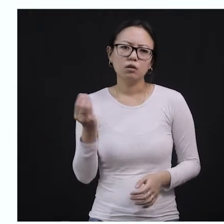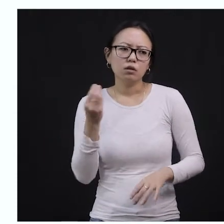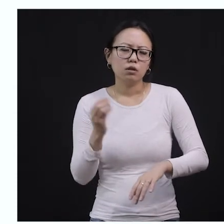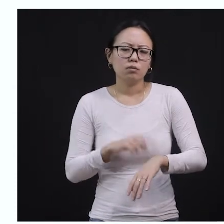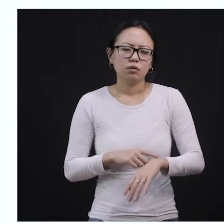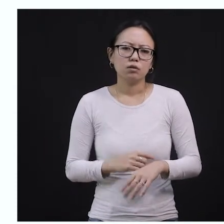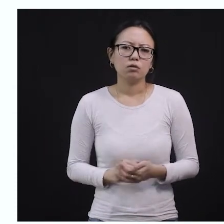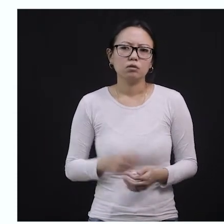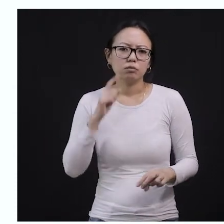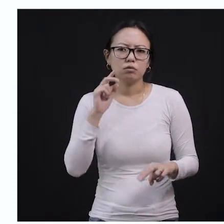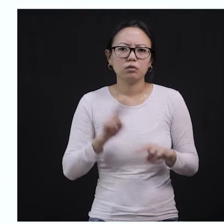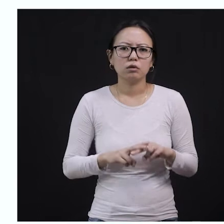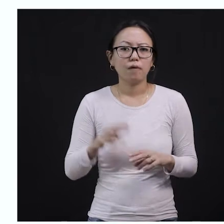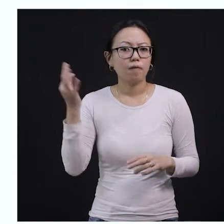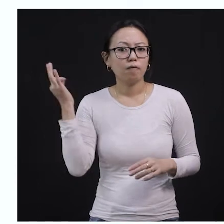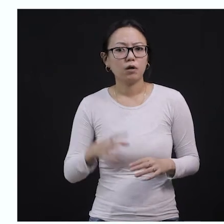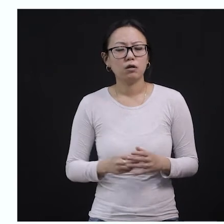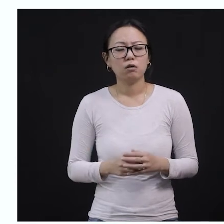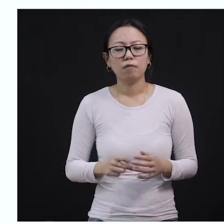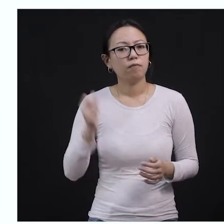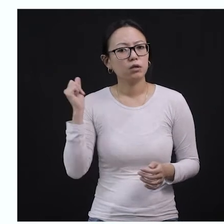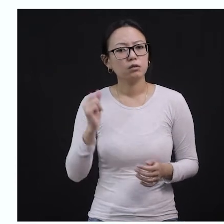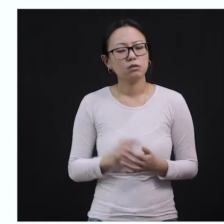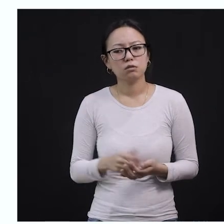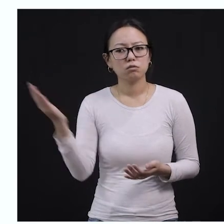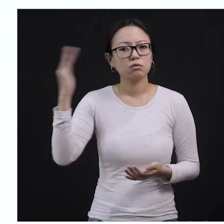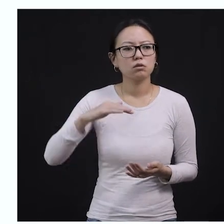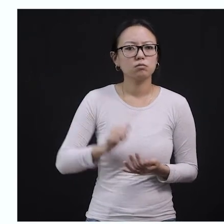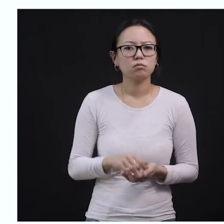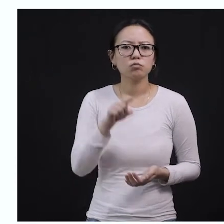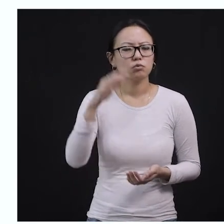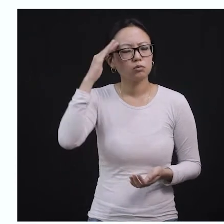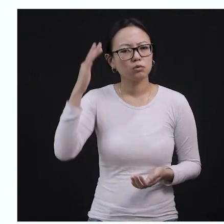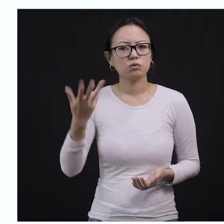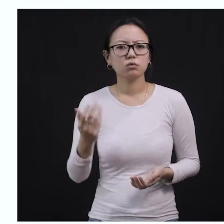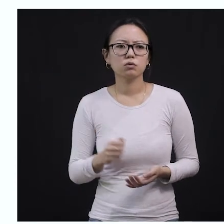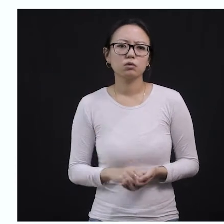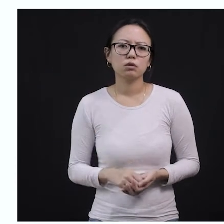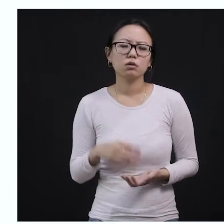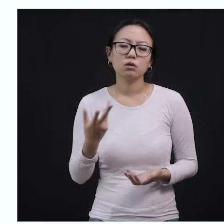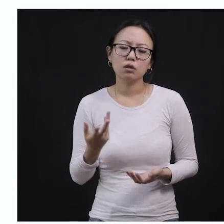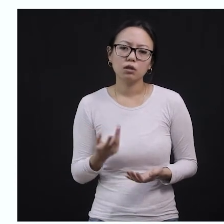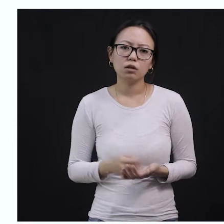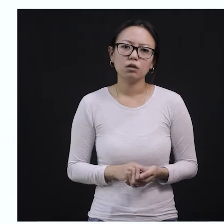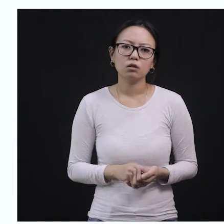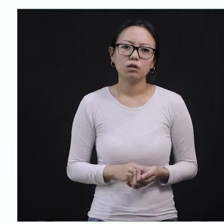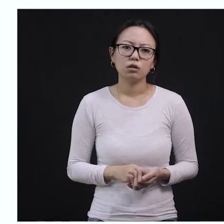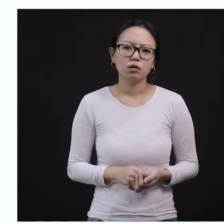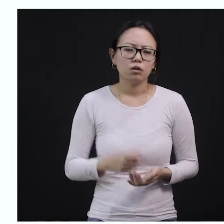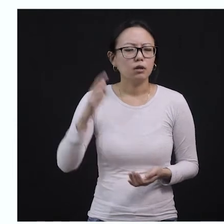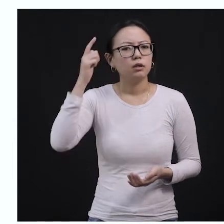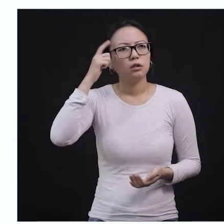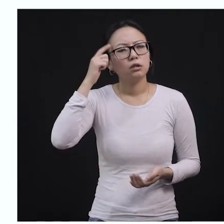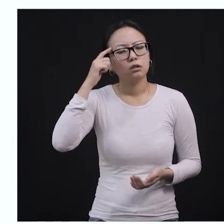happen suddenly, then we can't do anything, right? So in that case, we need to think about what we can